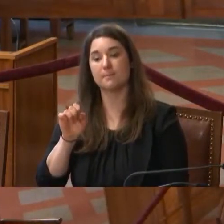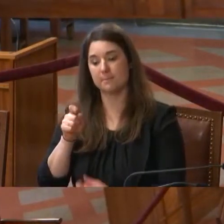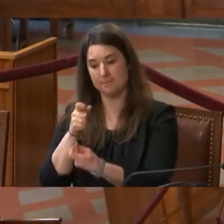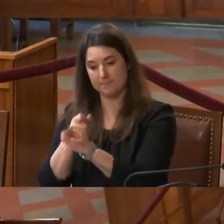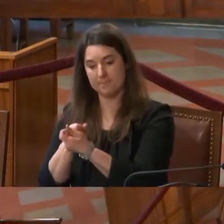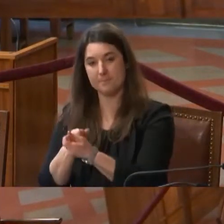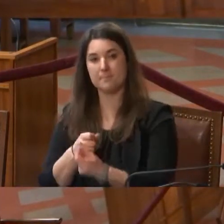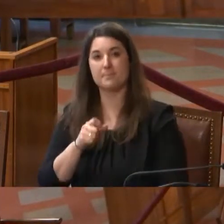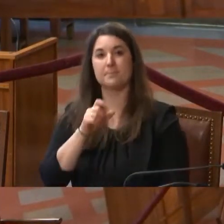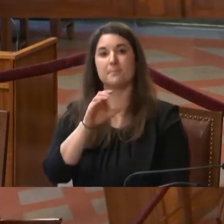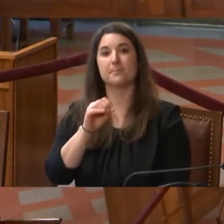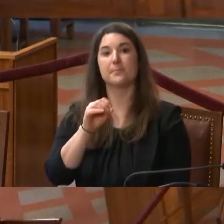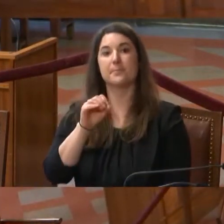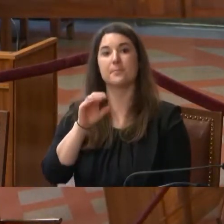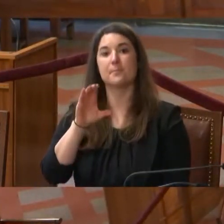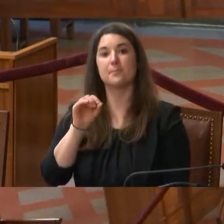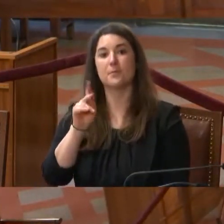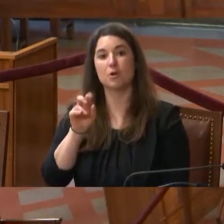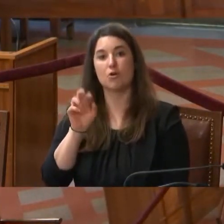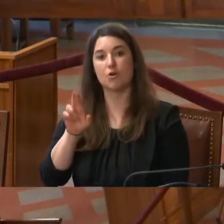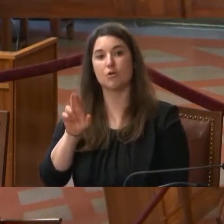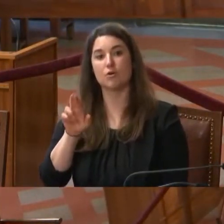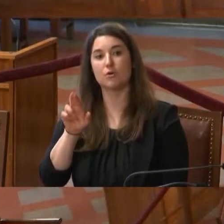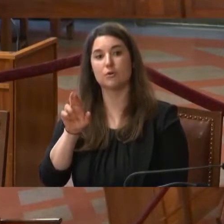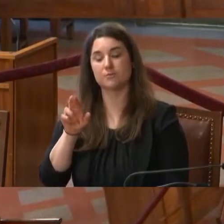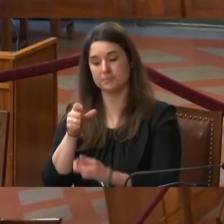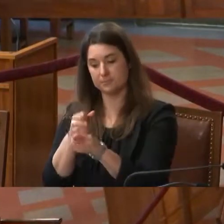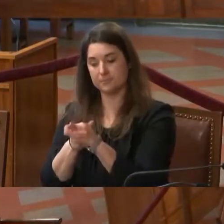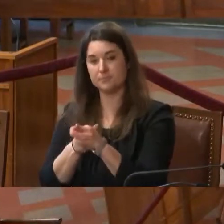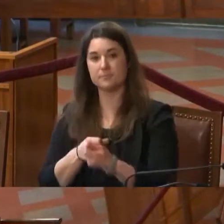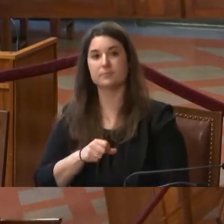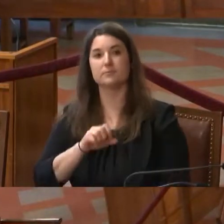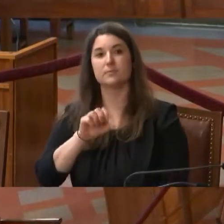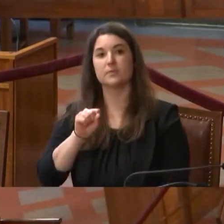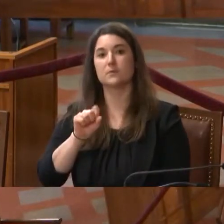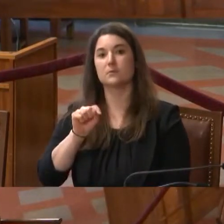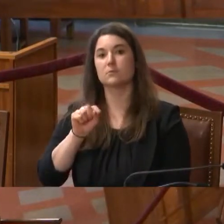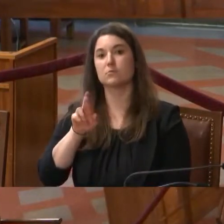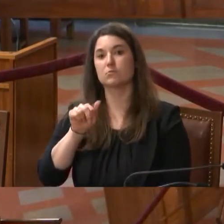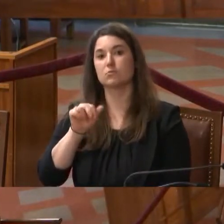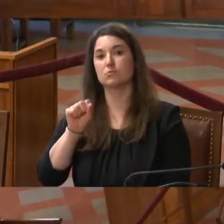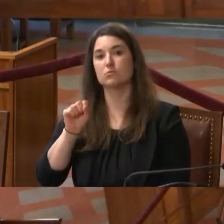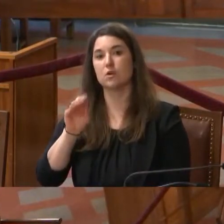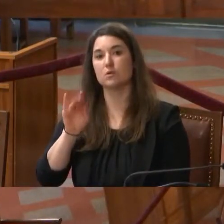Aye. Mr. O'Connor. Aye. Ms. Strasburger.